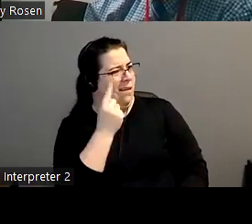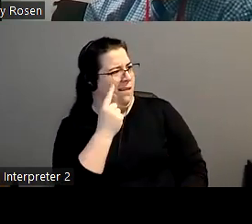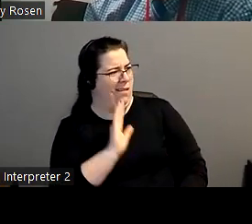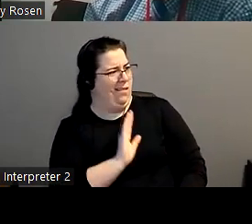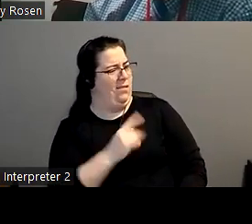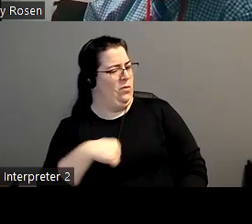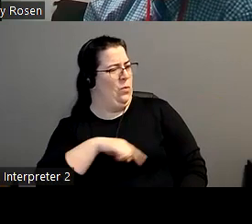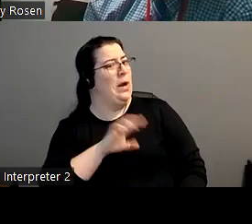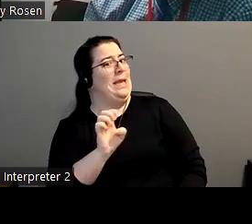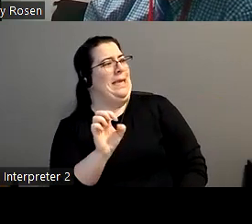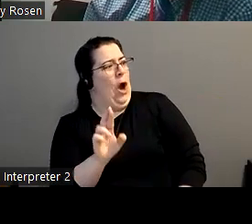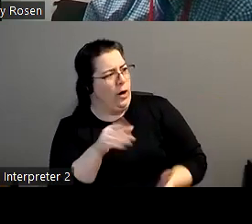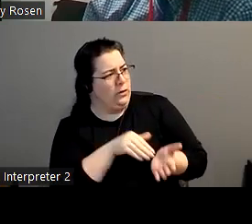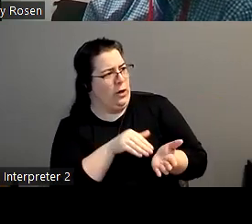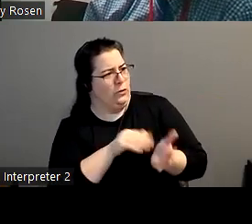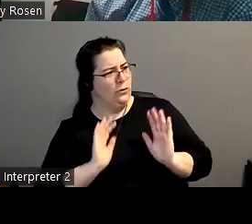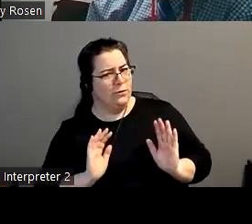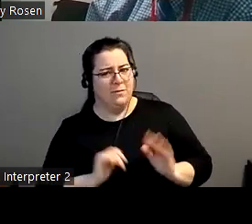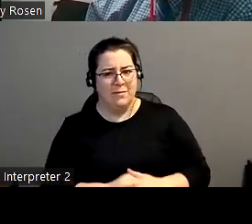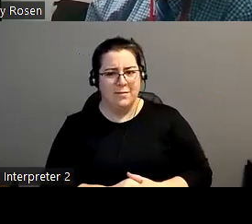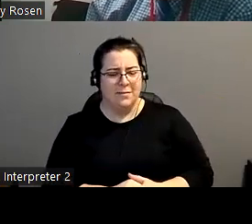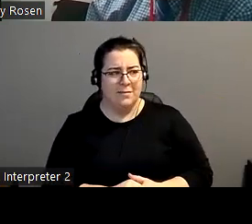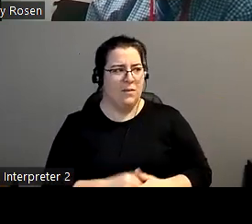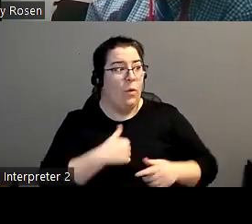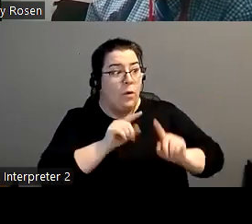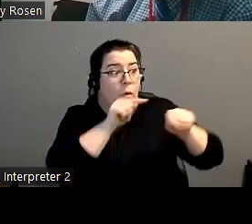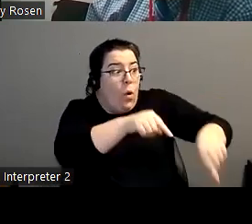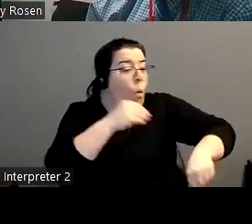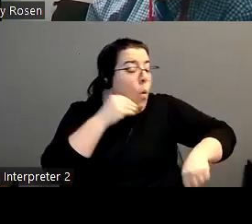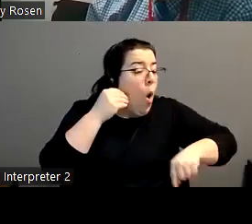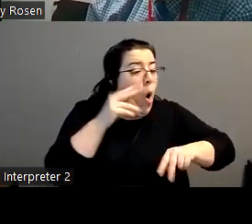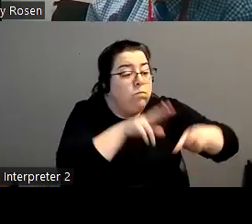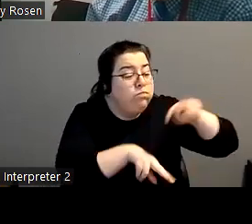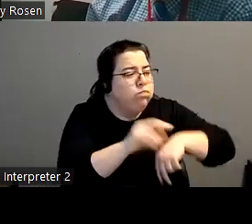doctors. It's not like we do home visits for these patients."